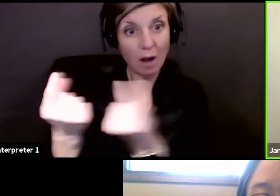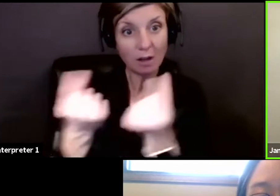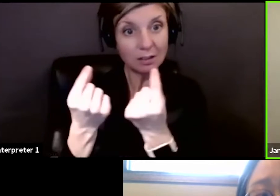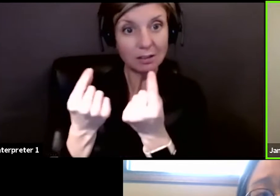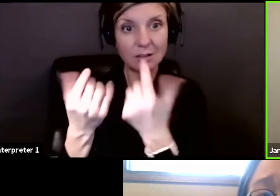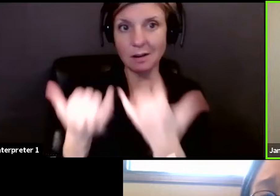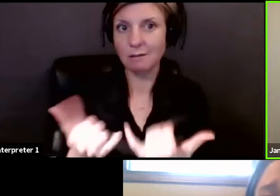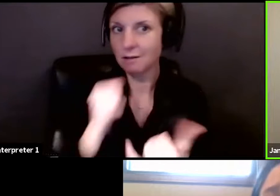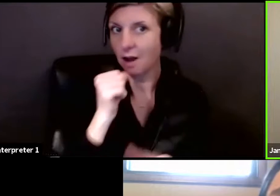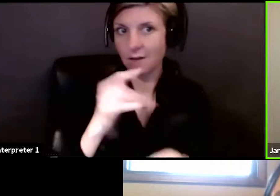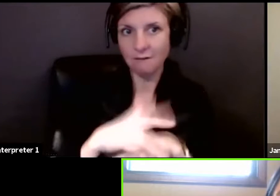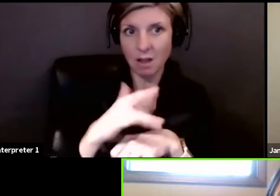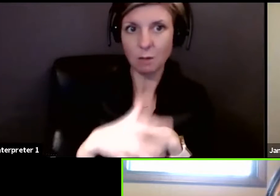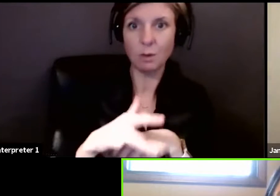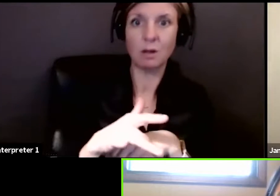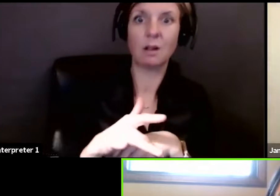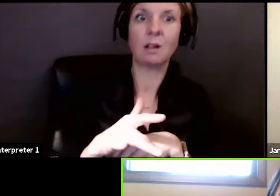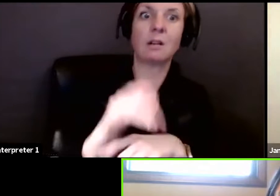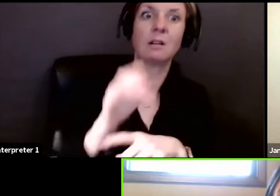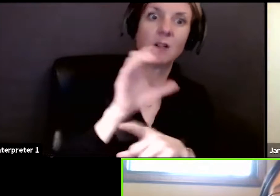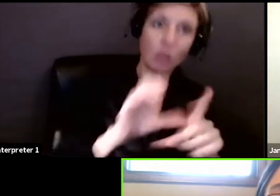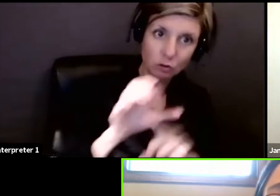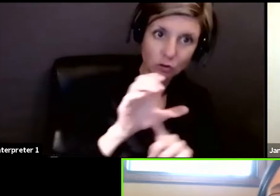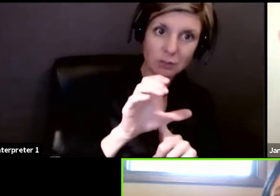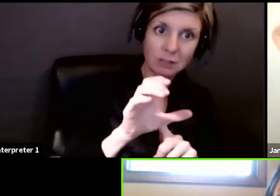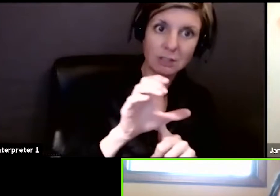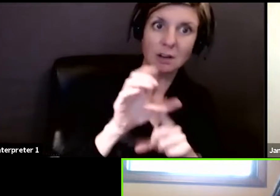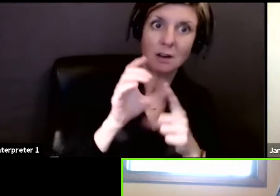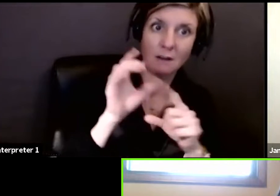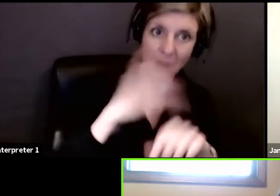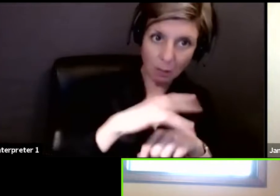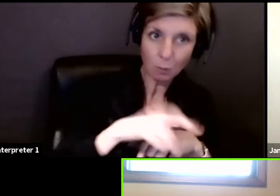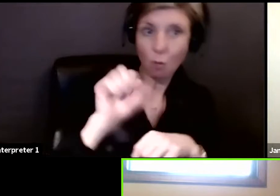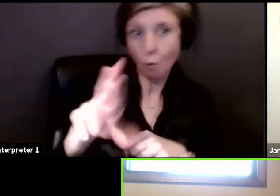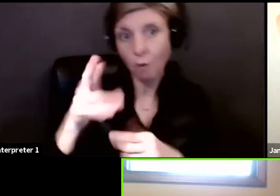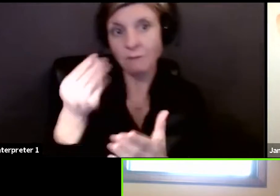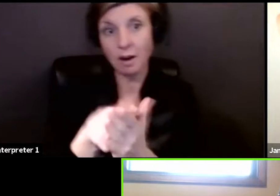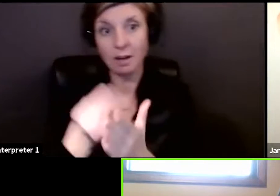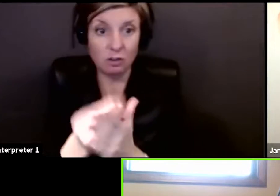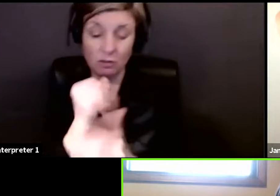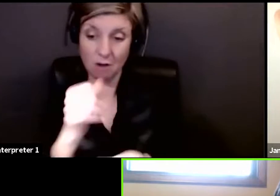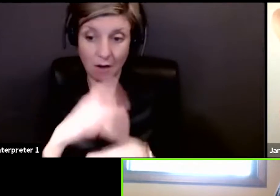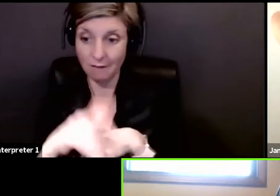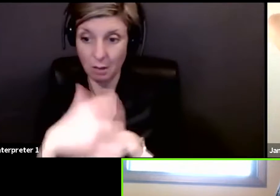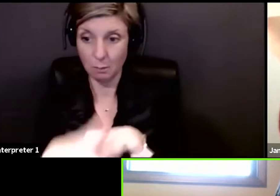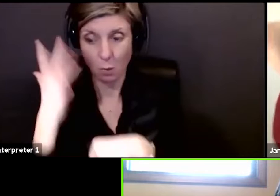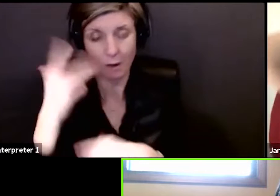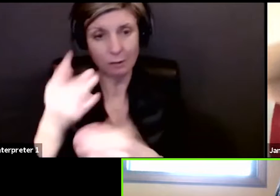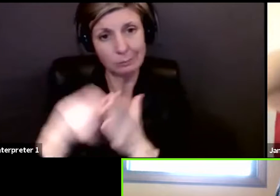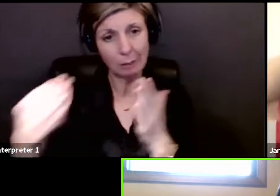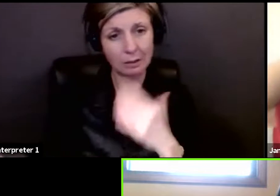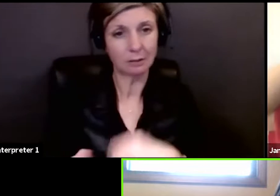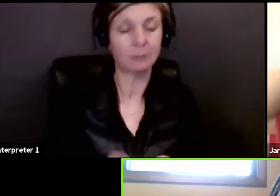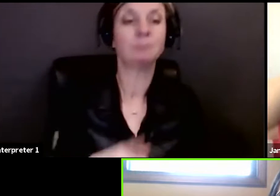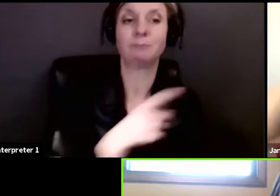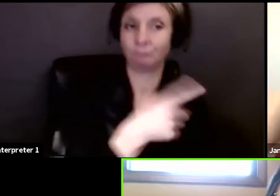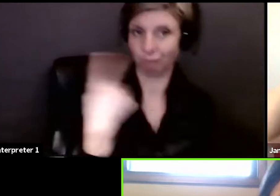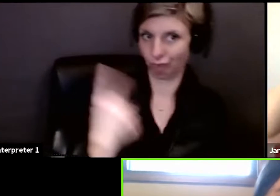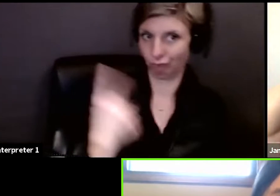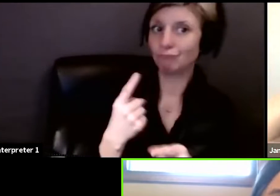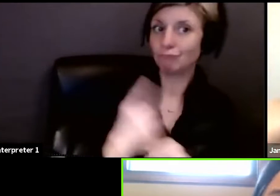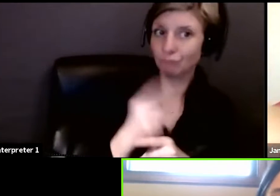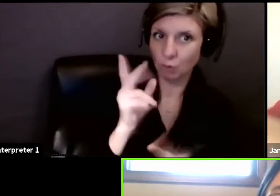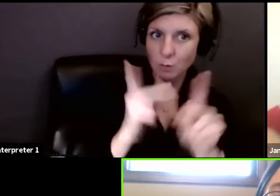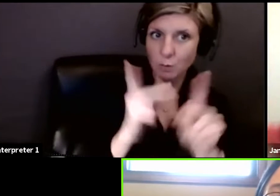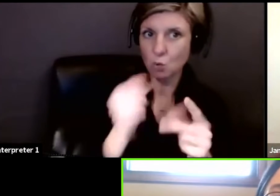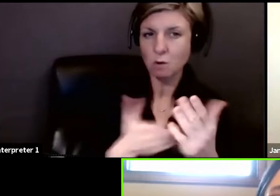culturally. Yes, and people, well, people who are prejudiced against cultural